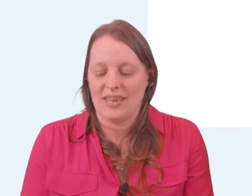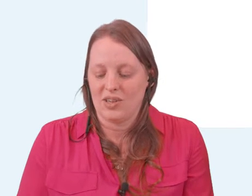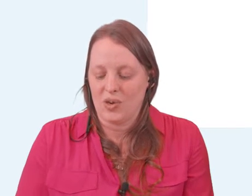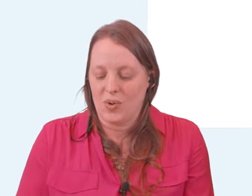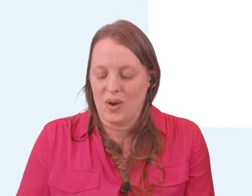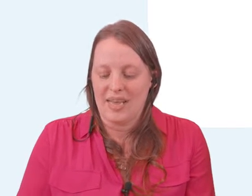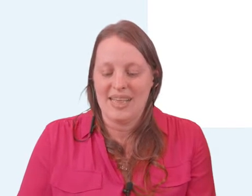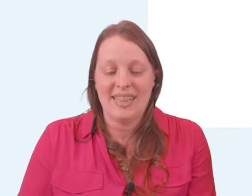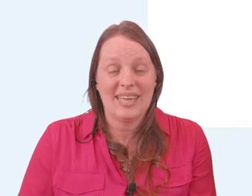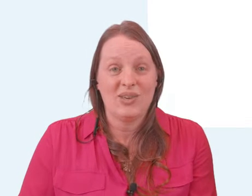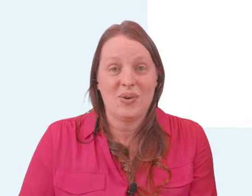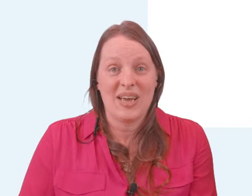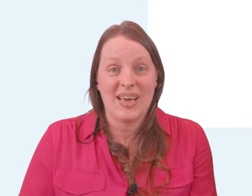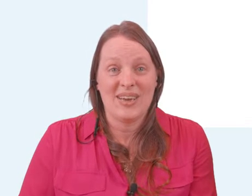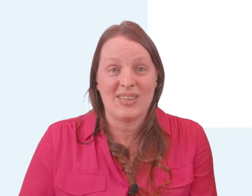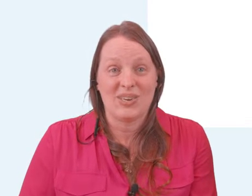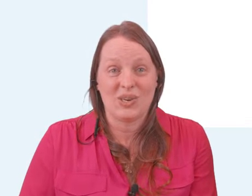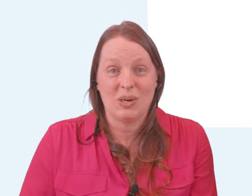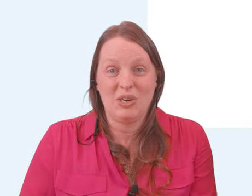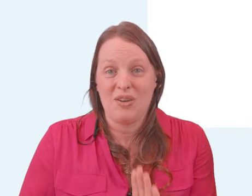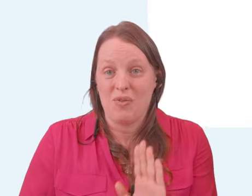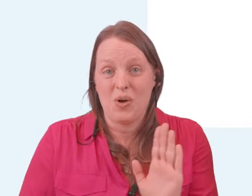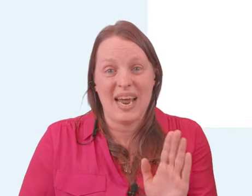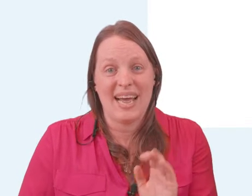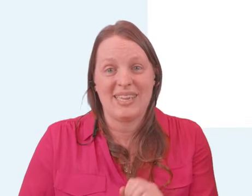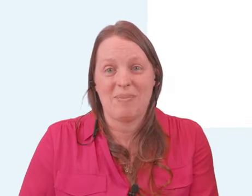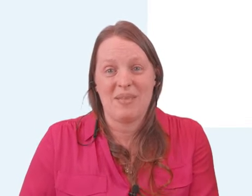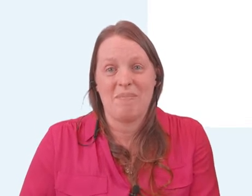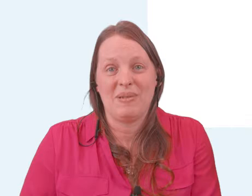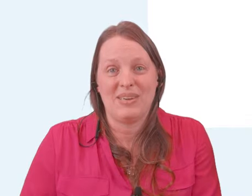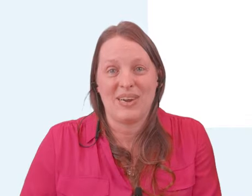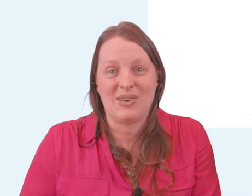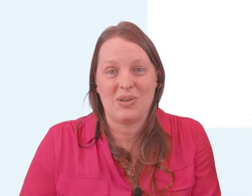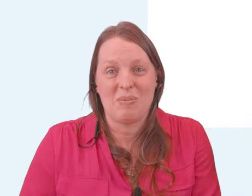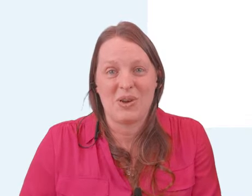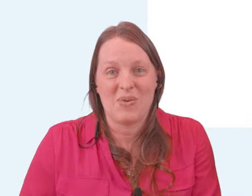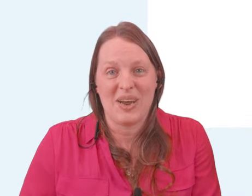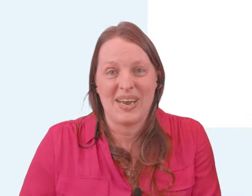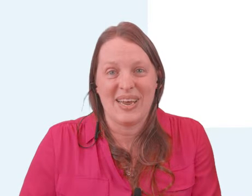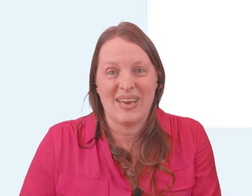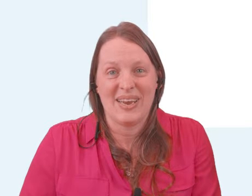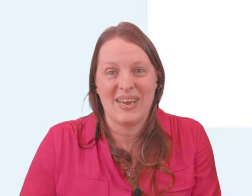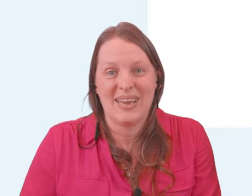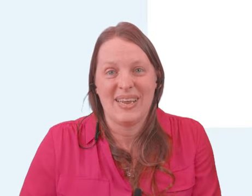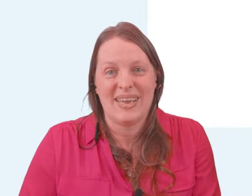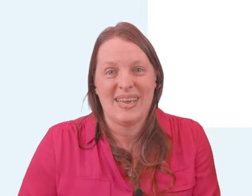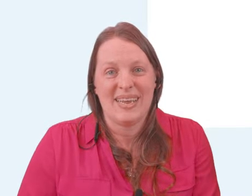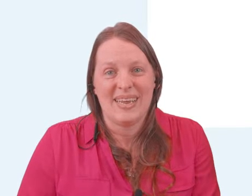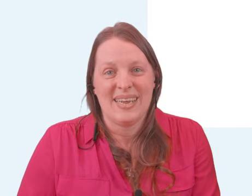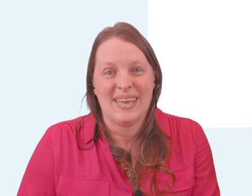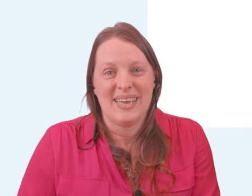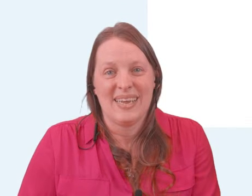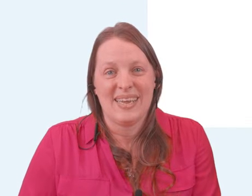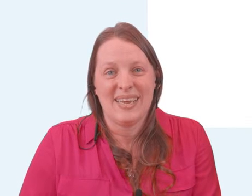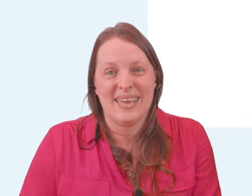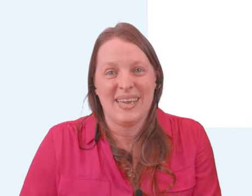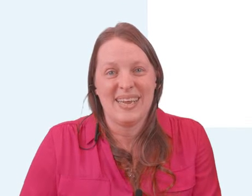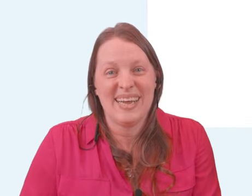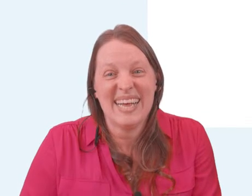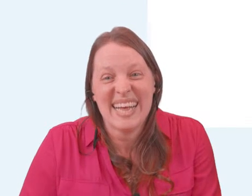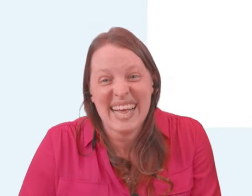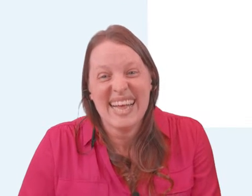like. And so I think that's okay as a description. If you want to add something, please, Dr. Zuma, go right ahead. No,